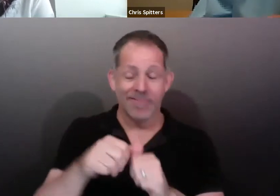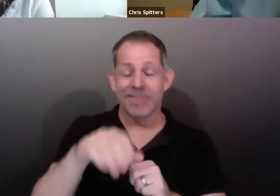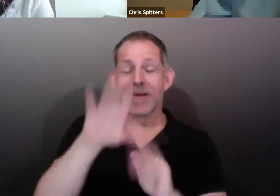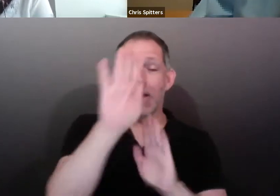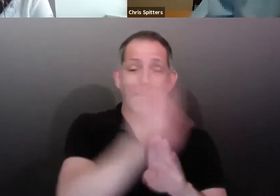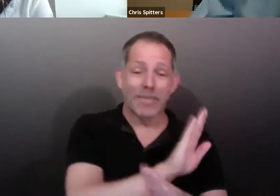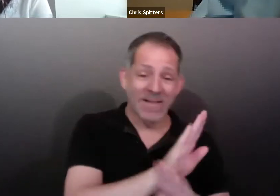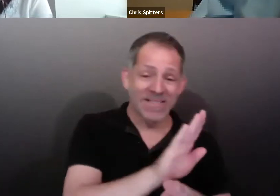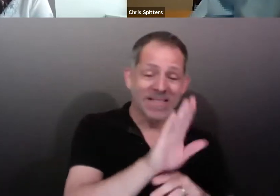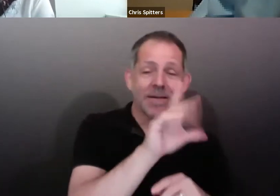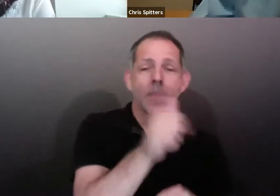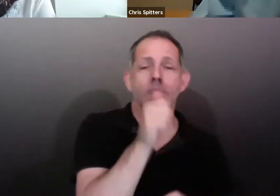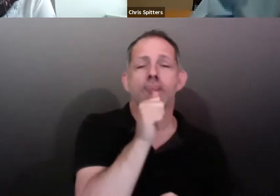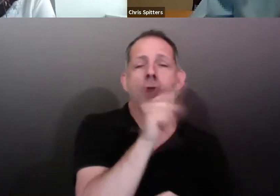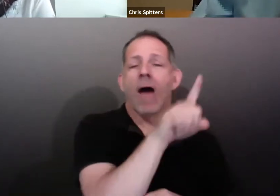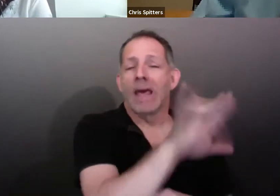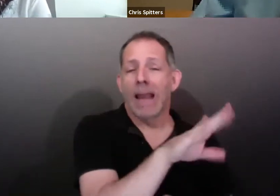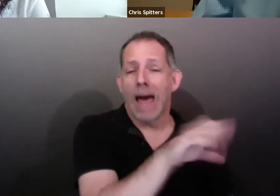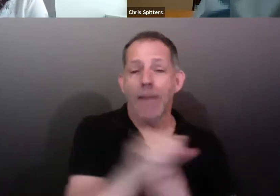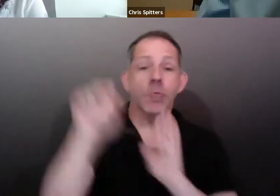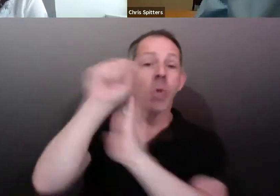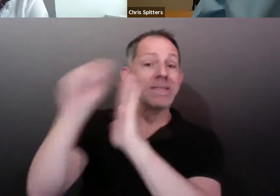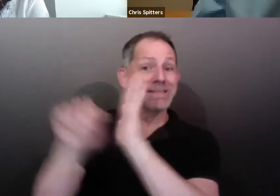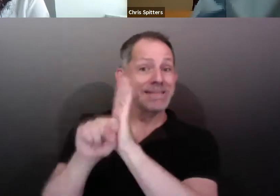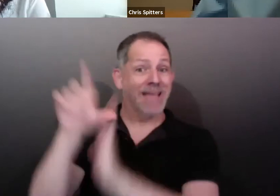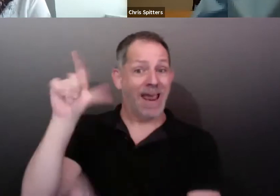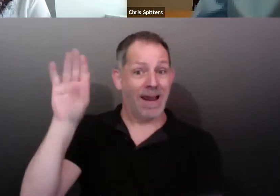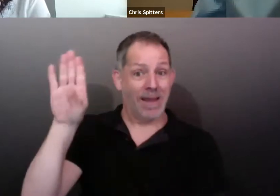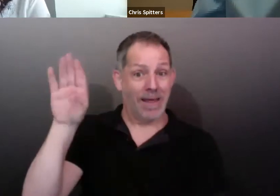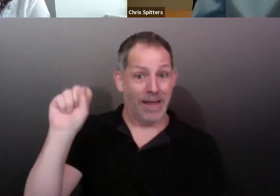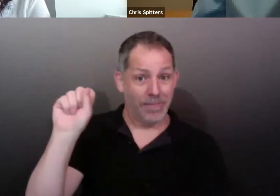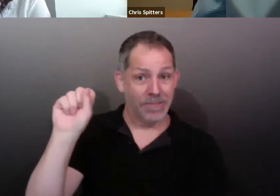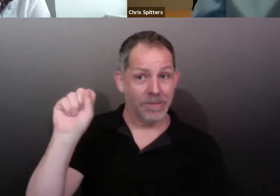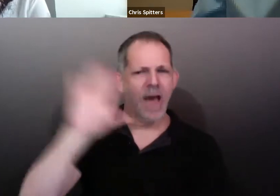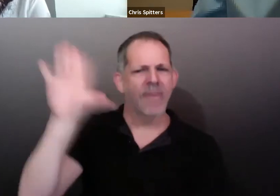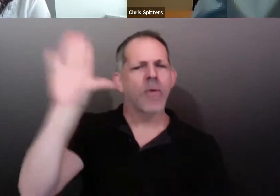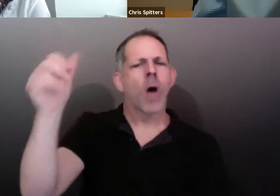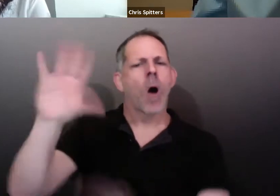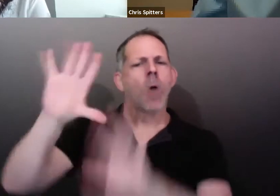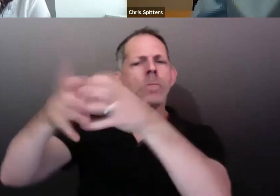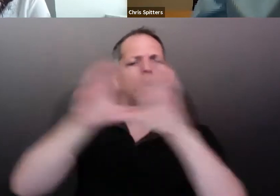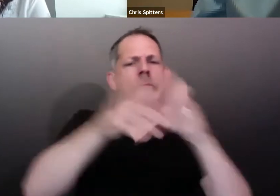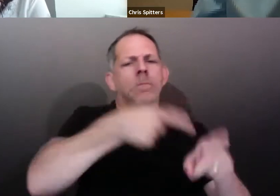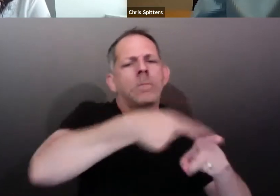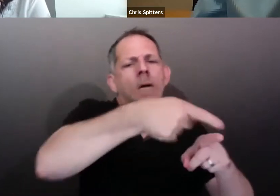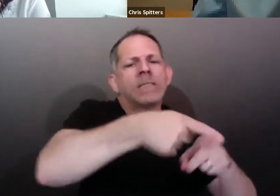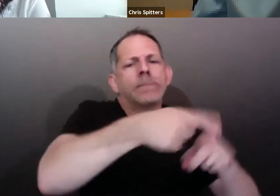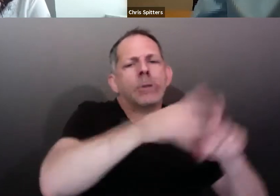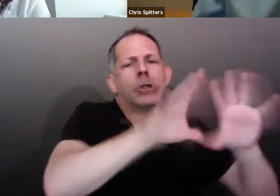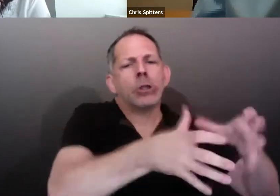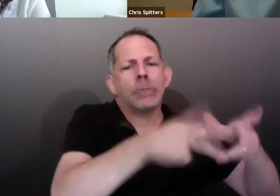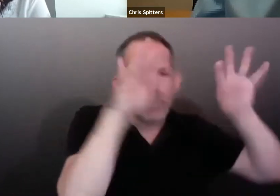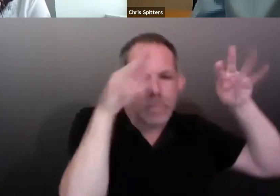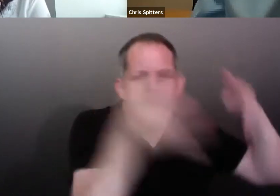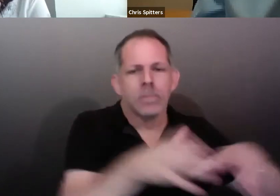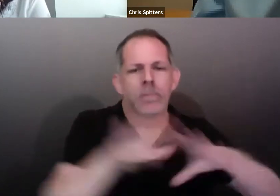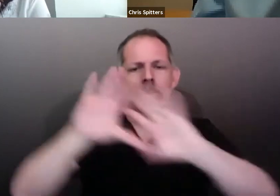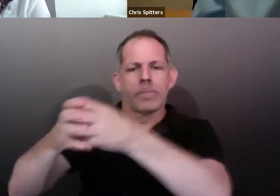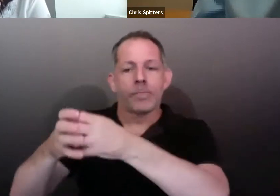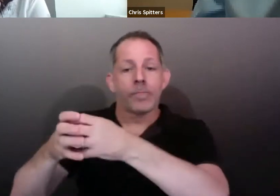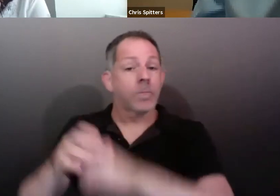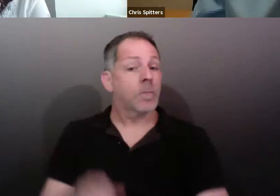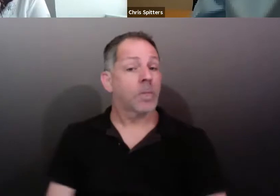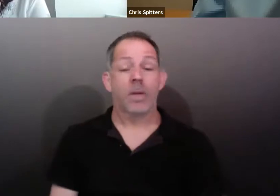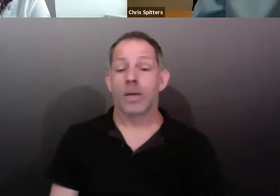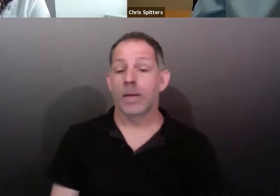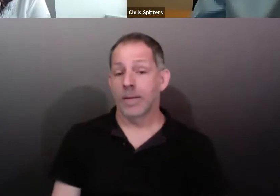internal experts as well as the community of laboratories. Another question about our outbreaks. Was the restaurant